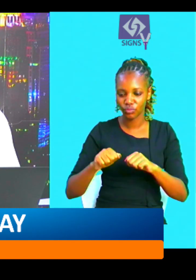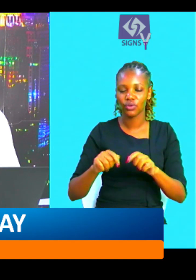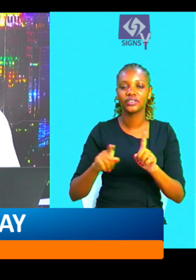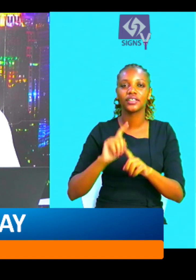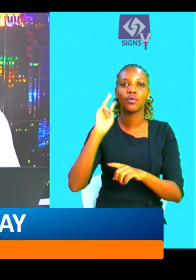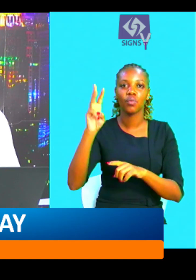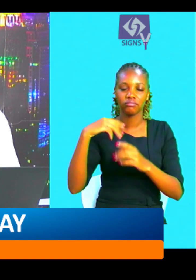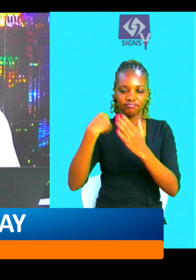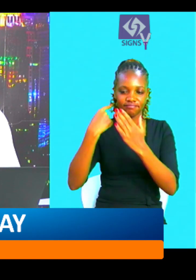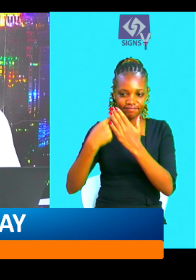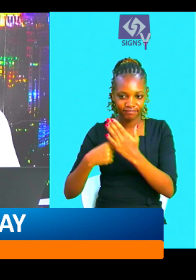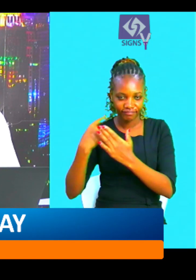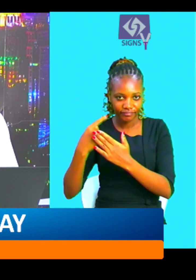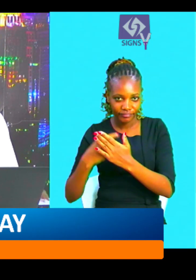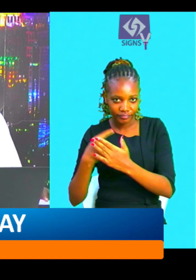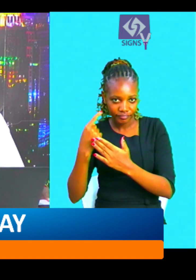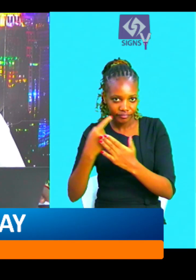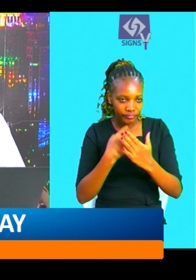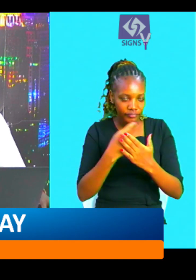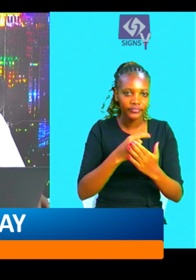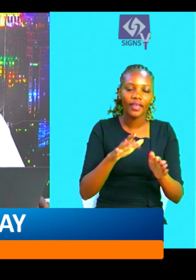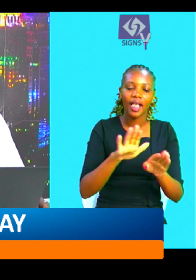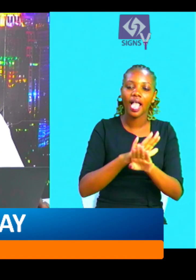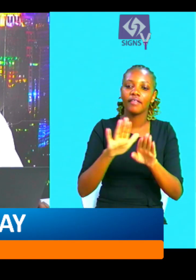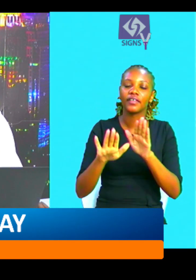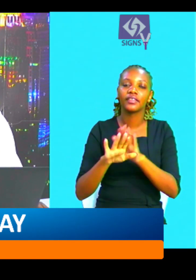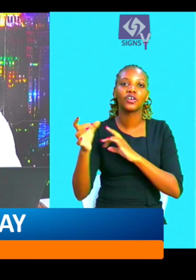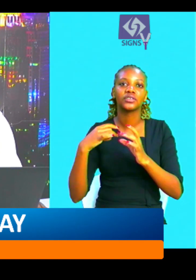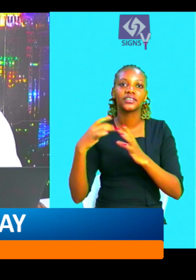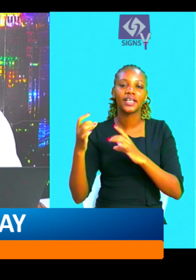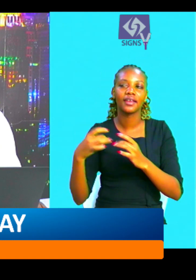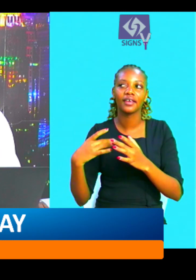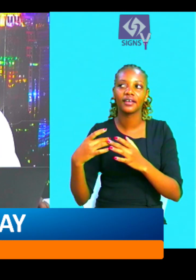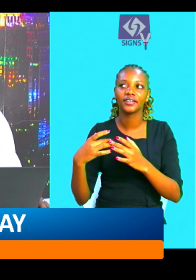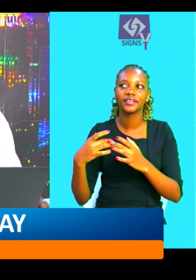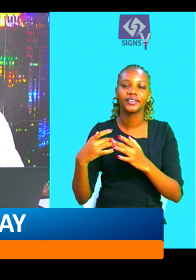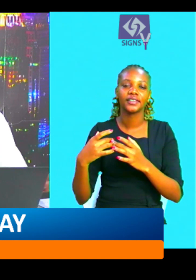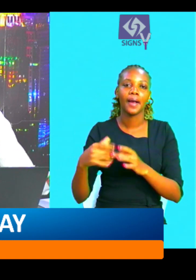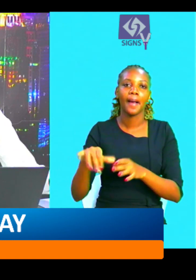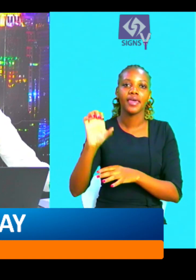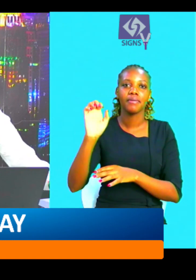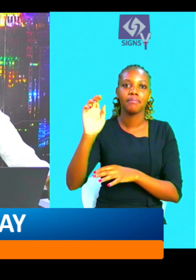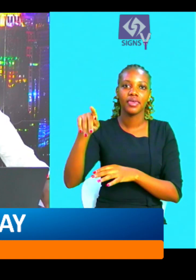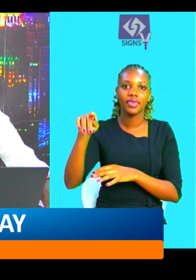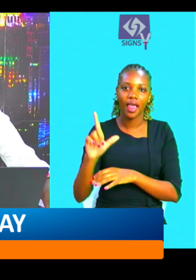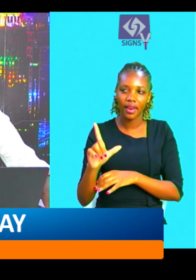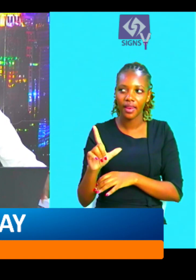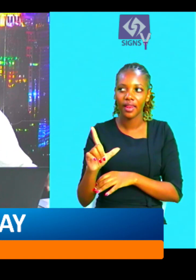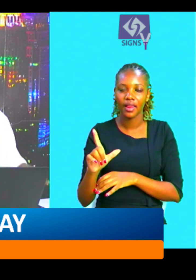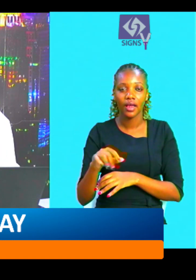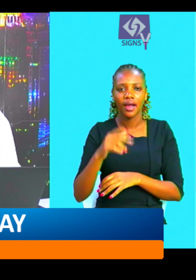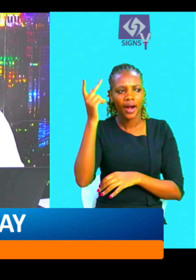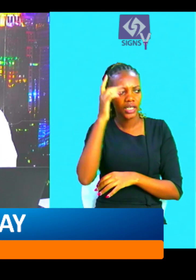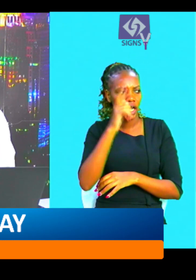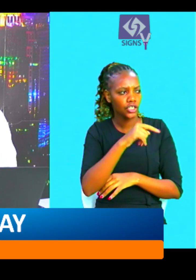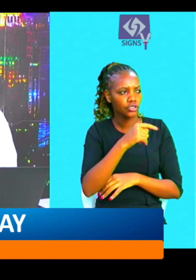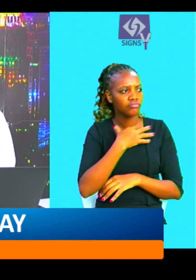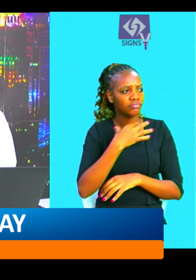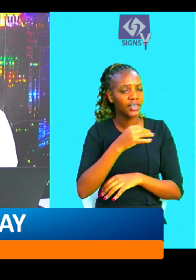not in totality, but in parts. Yeah. All right. And that is all we've had for you this morning. I've been